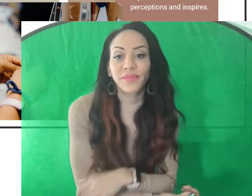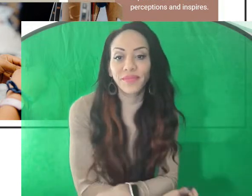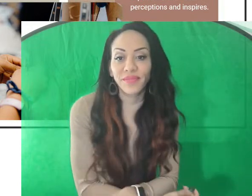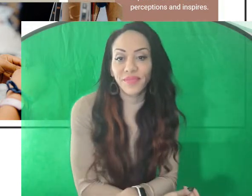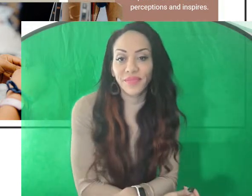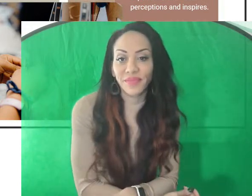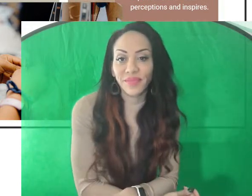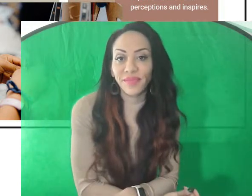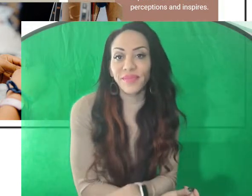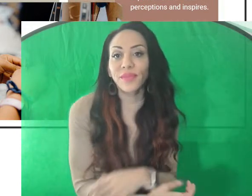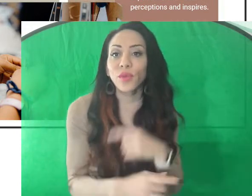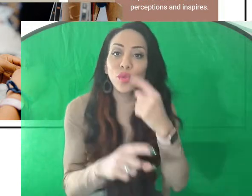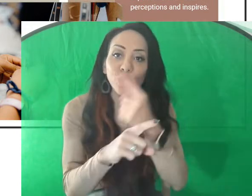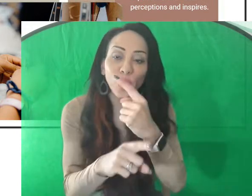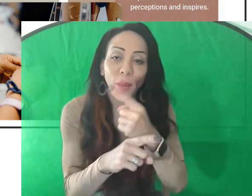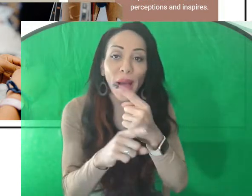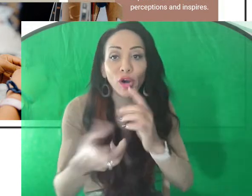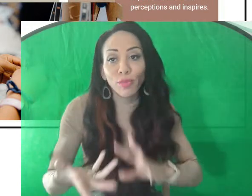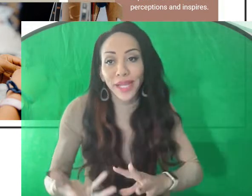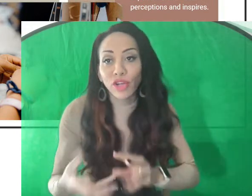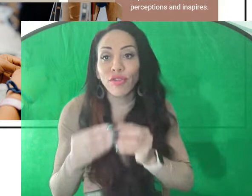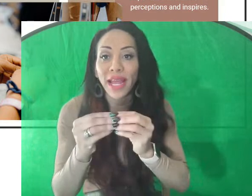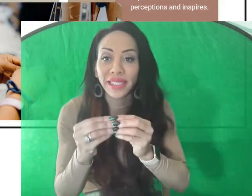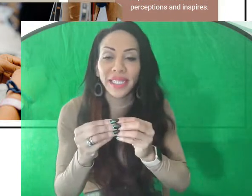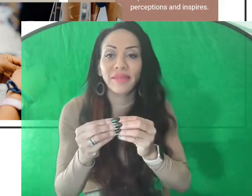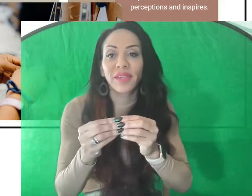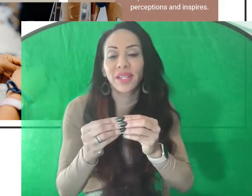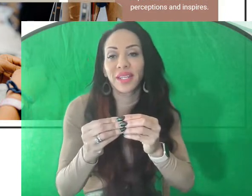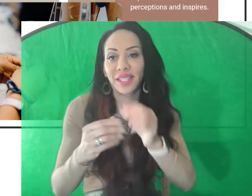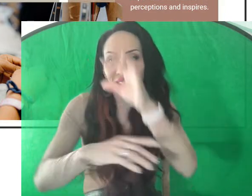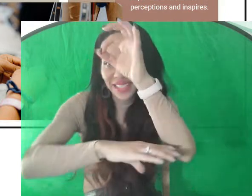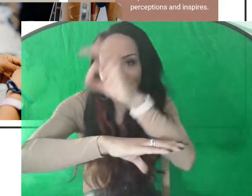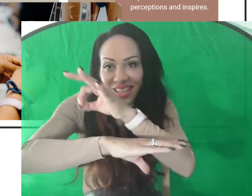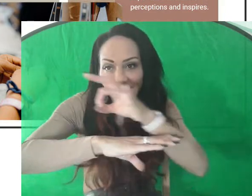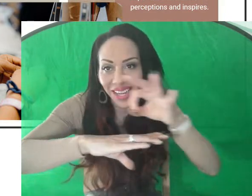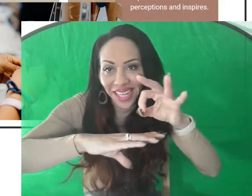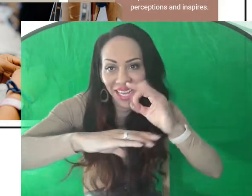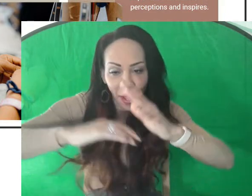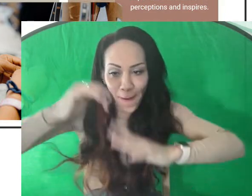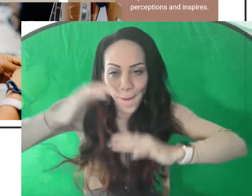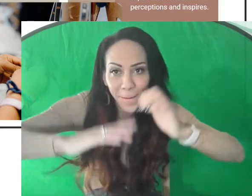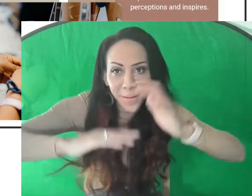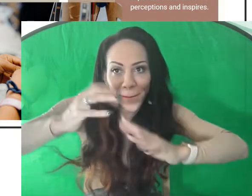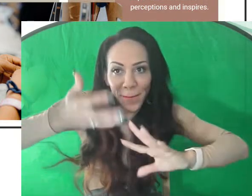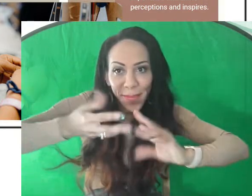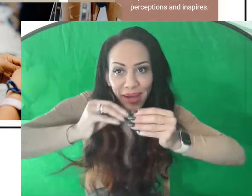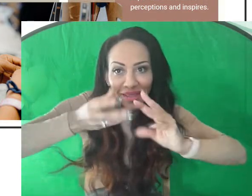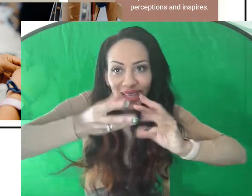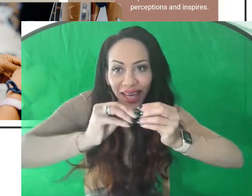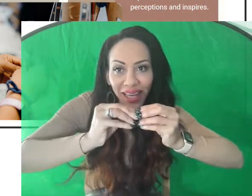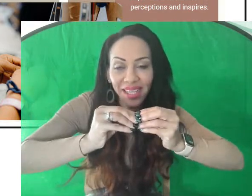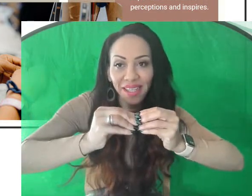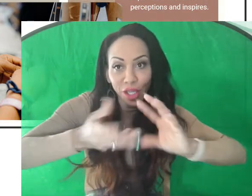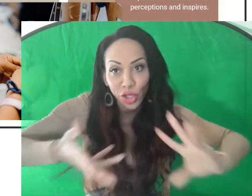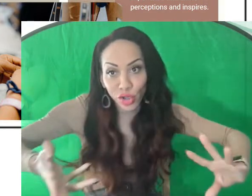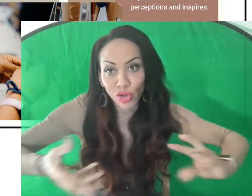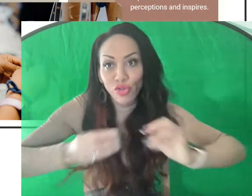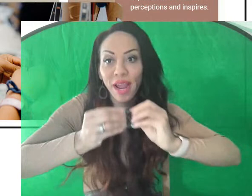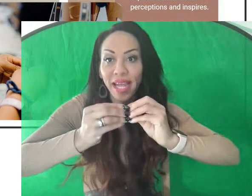designing, building, putting electronics together, programming it, how to put like a show together and an experience